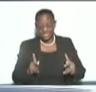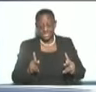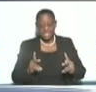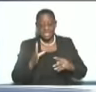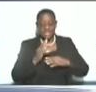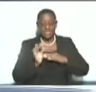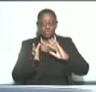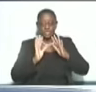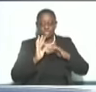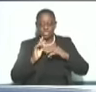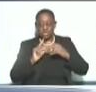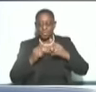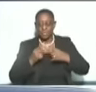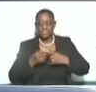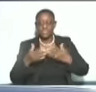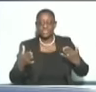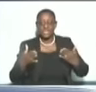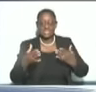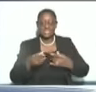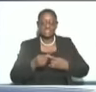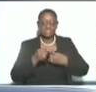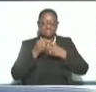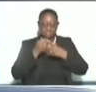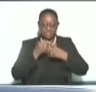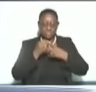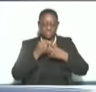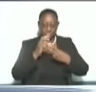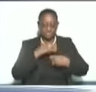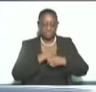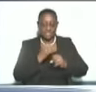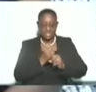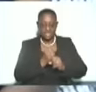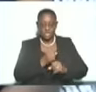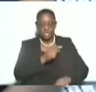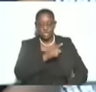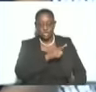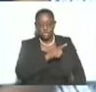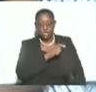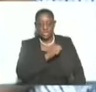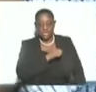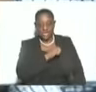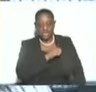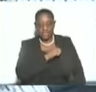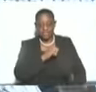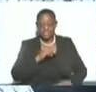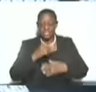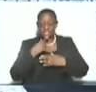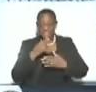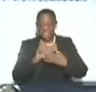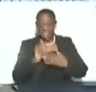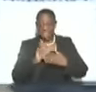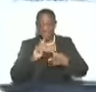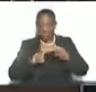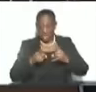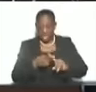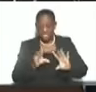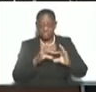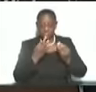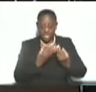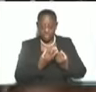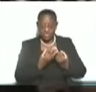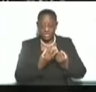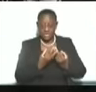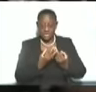significant contributions he made. Here's Lloyd Allen. PLP supporters, along with family and friends of the late the